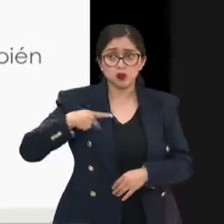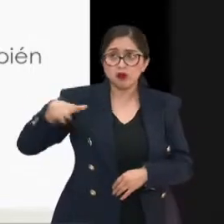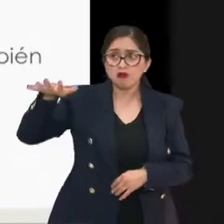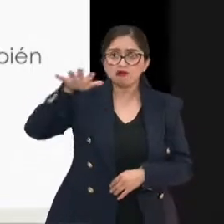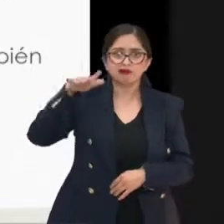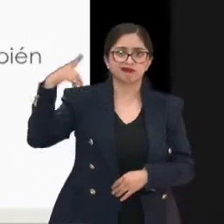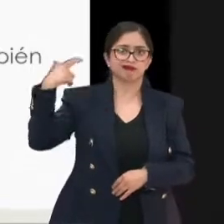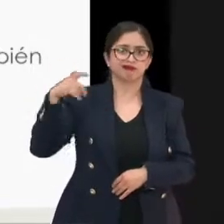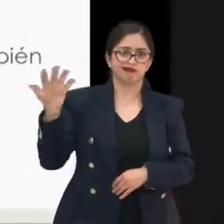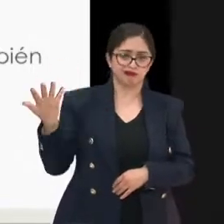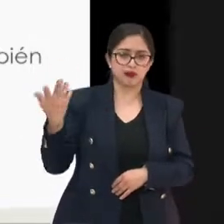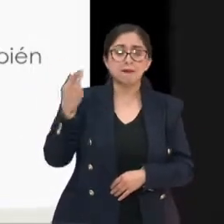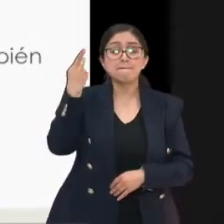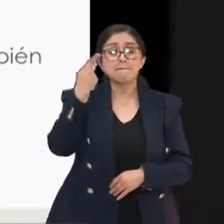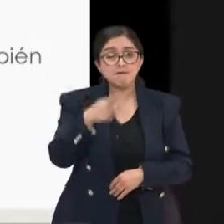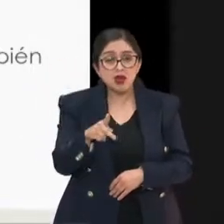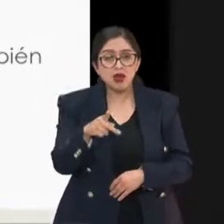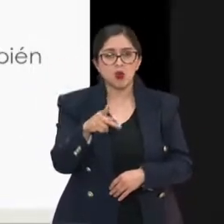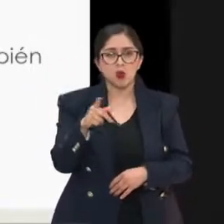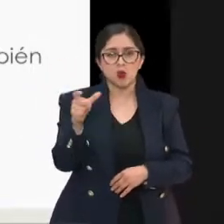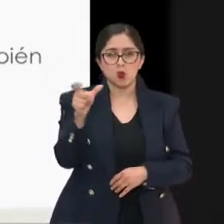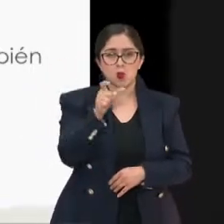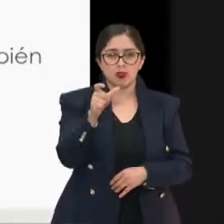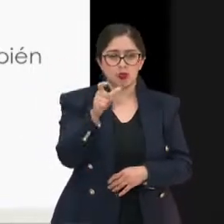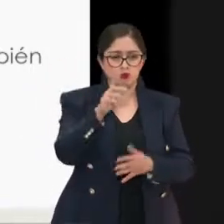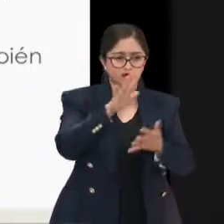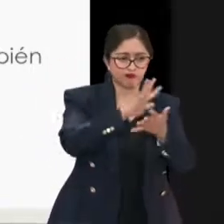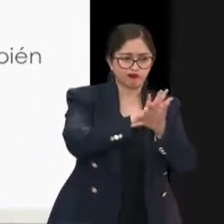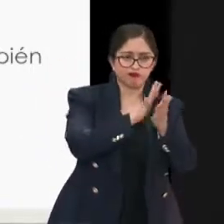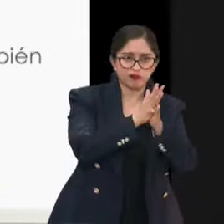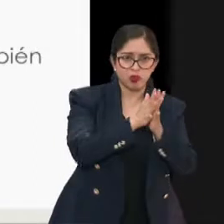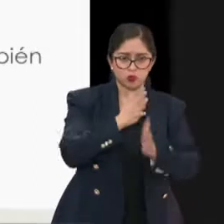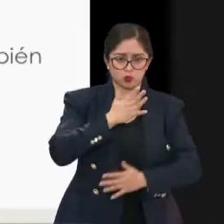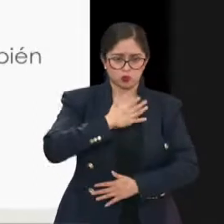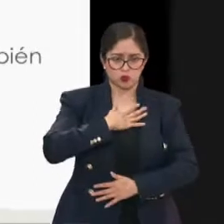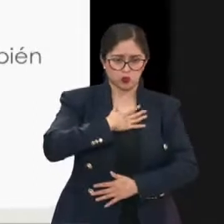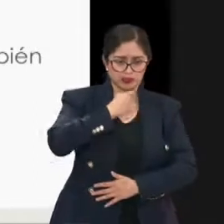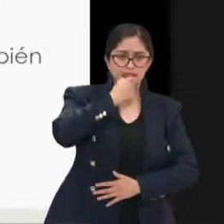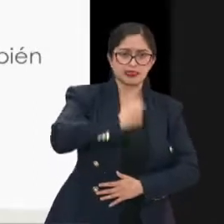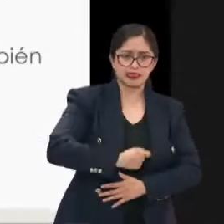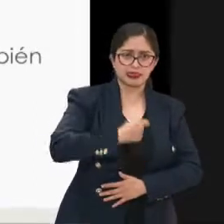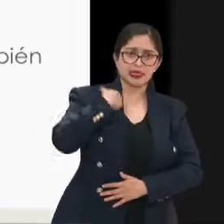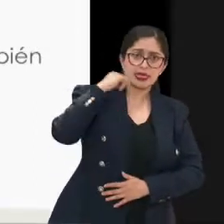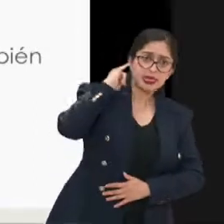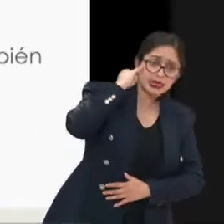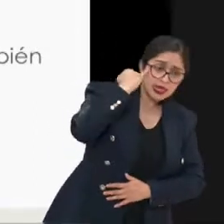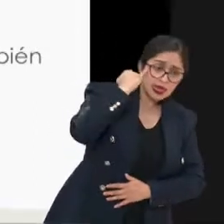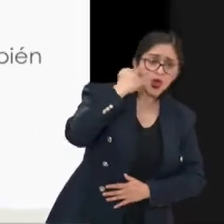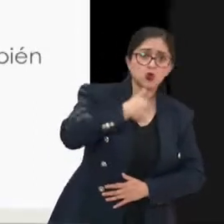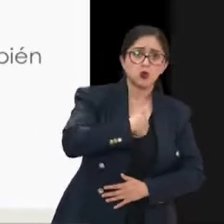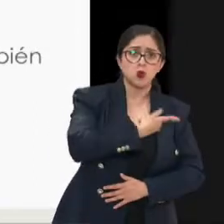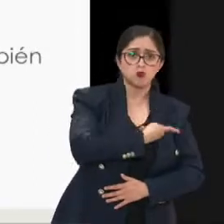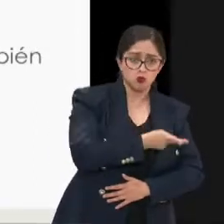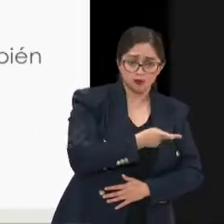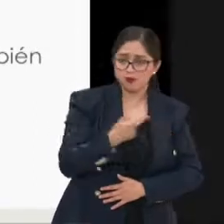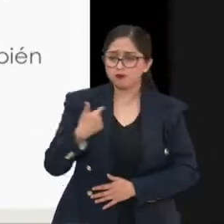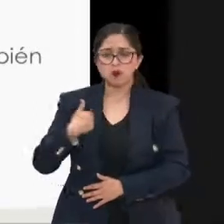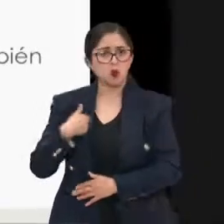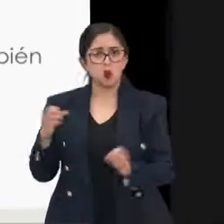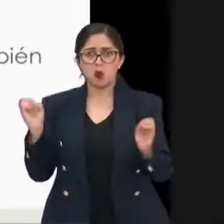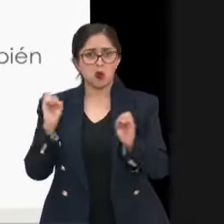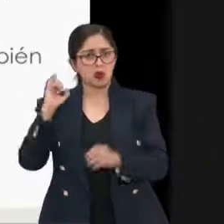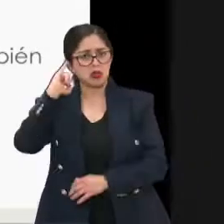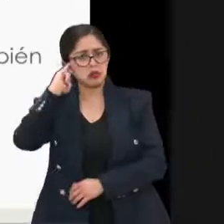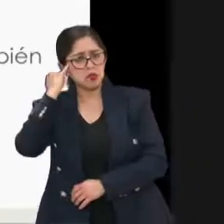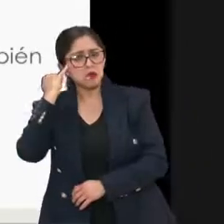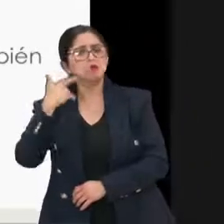a bourgeois. Now, when there is this precise between the non-indigenous or